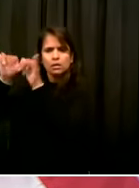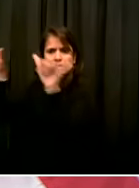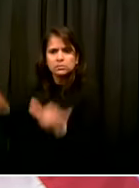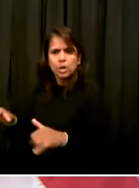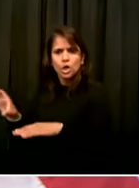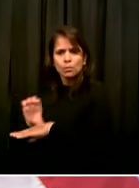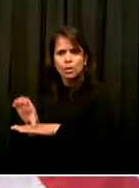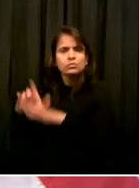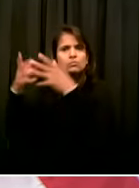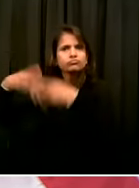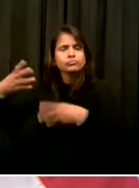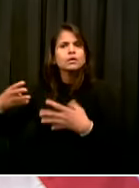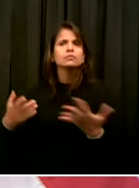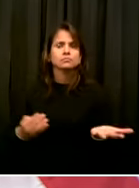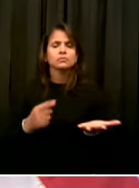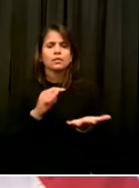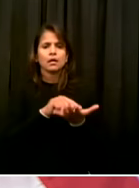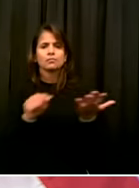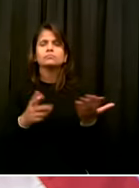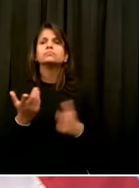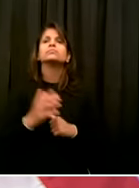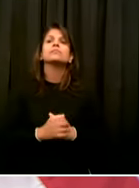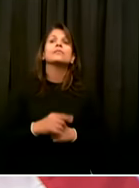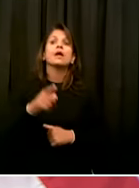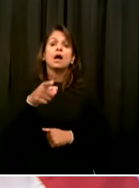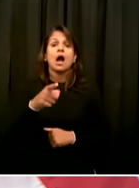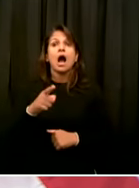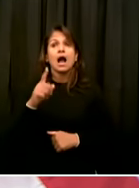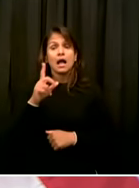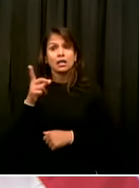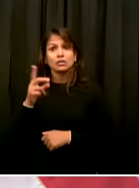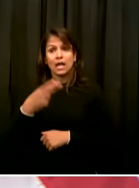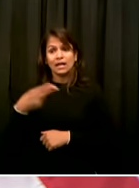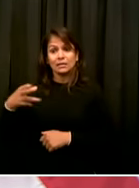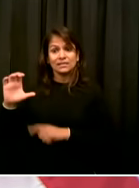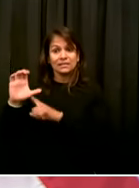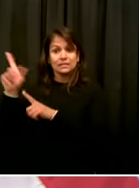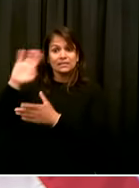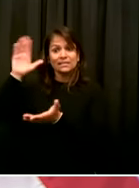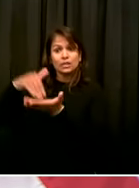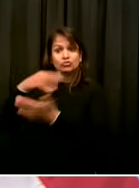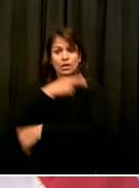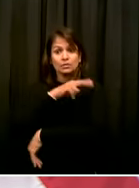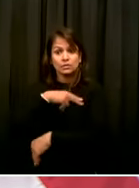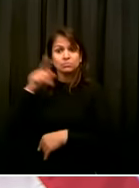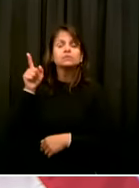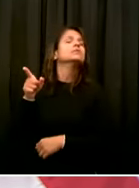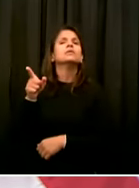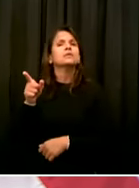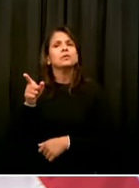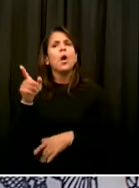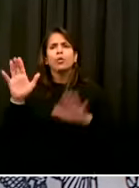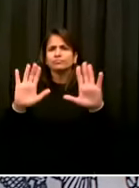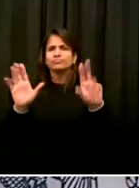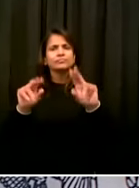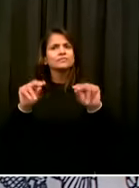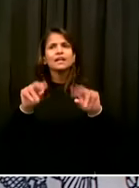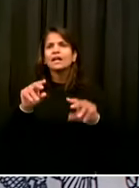The simple answer is it's broader than health and hospitals. It's all hospitals in New York City.